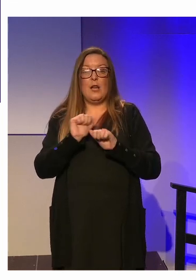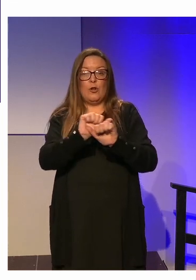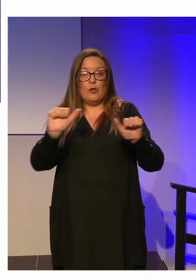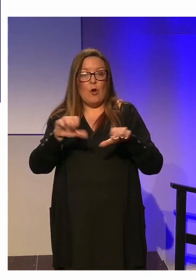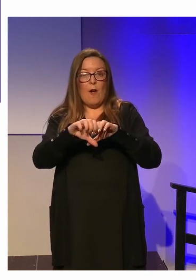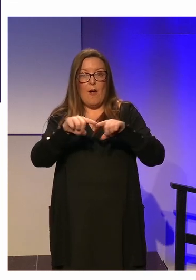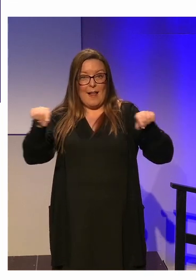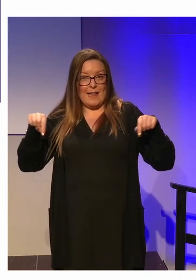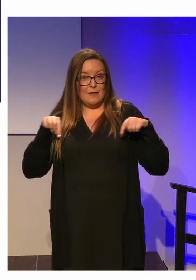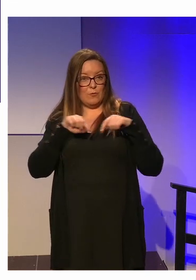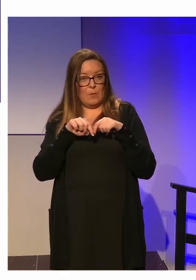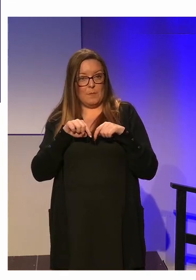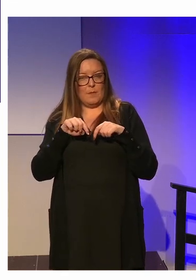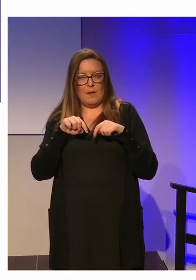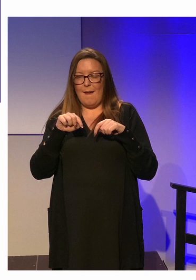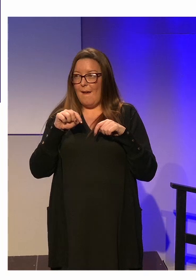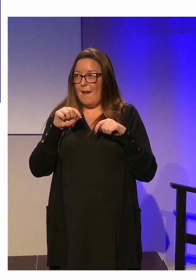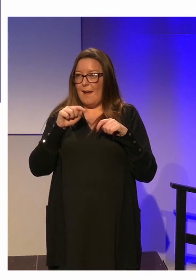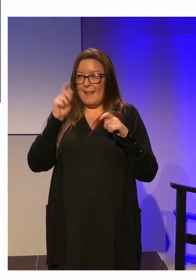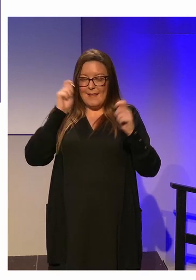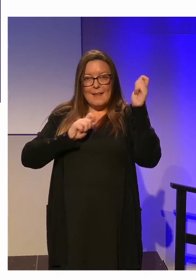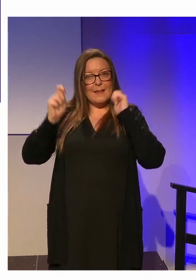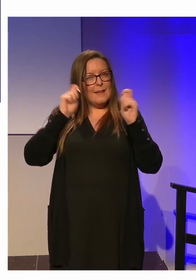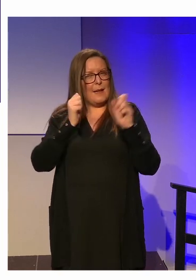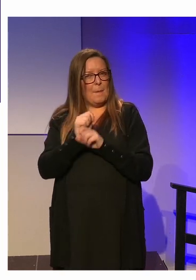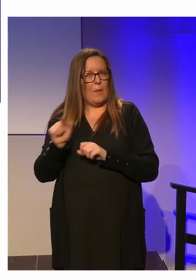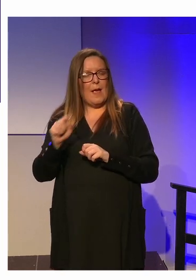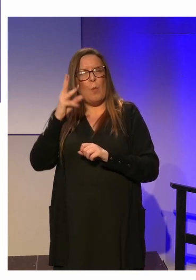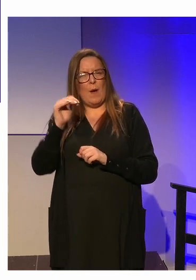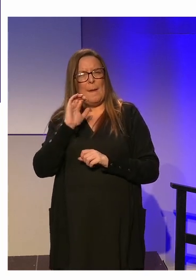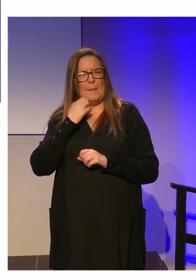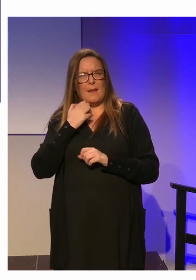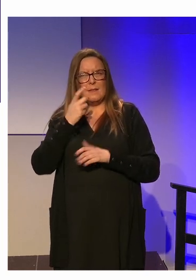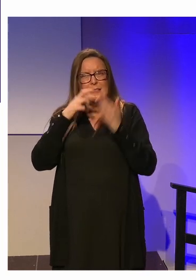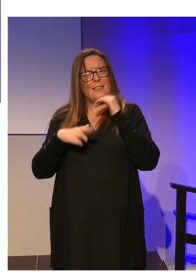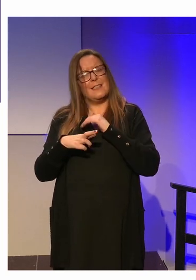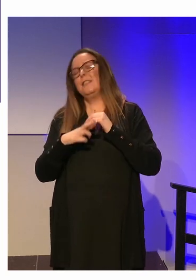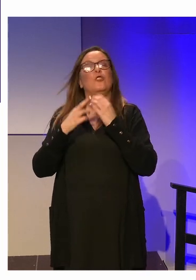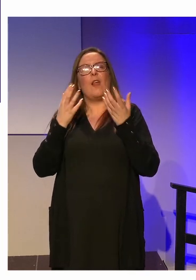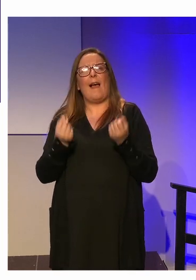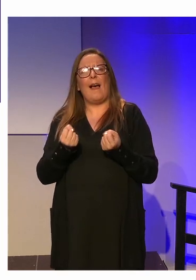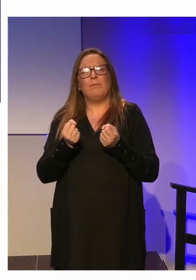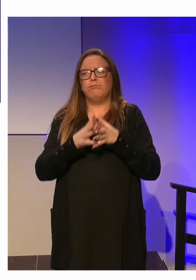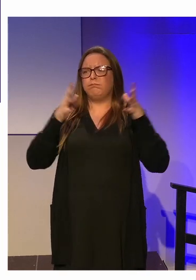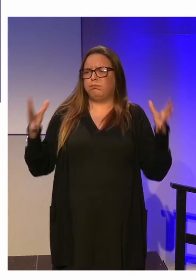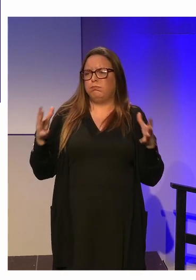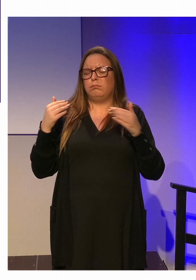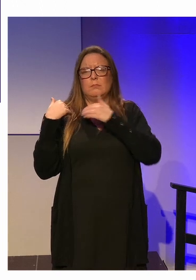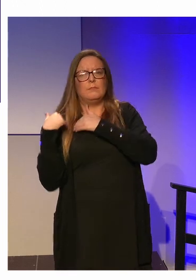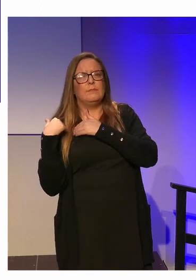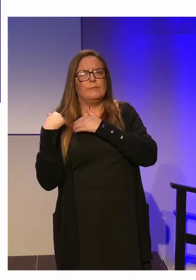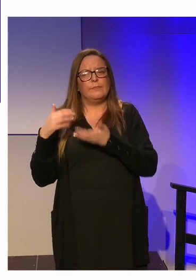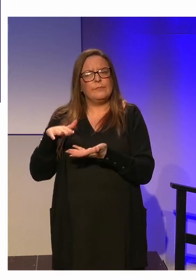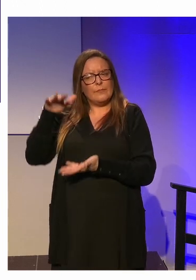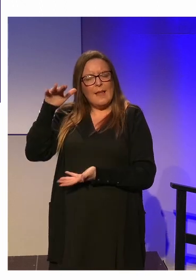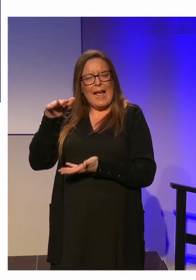about efficiency because teachers have an enormous workload. And so sometimes the thought of having to customize to this